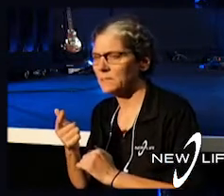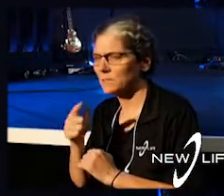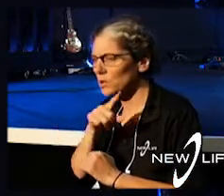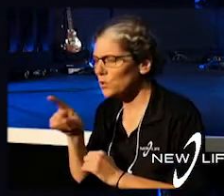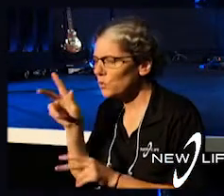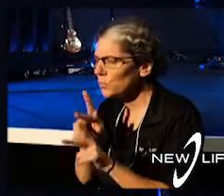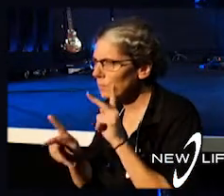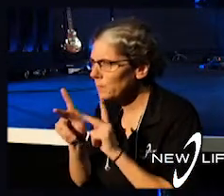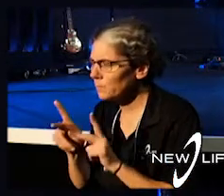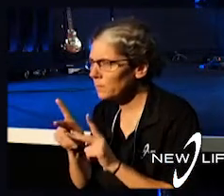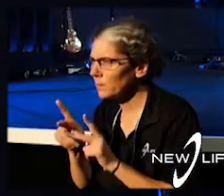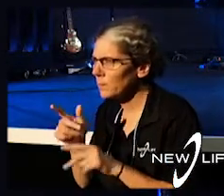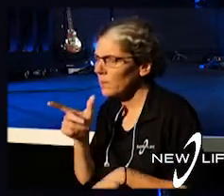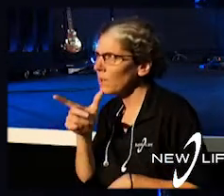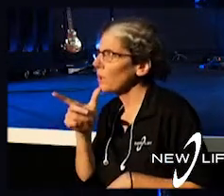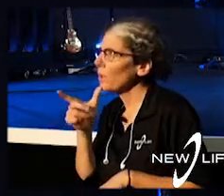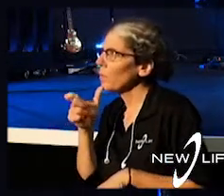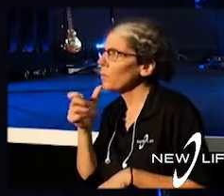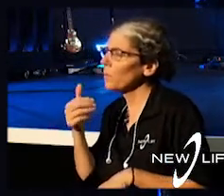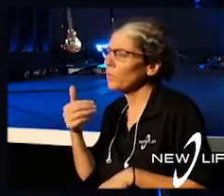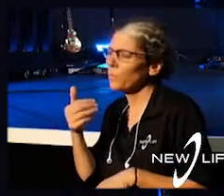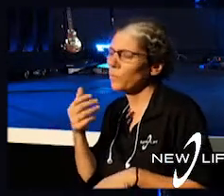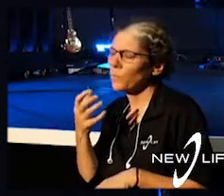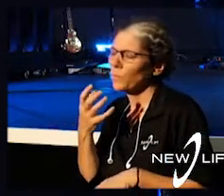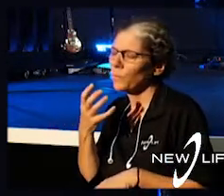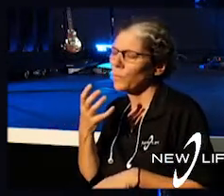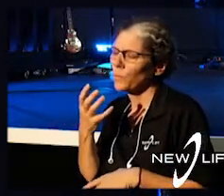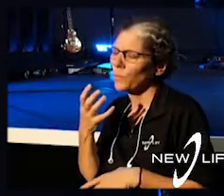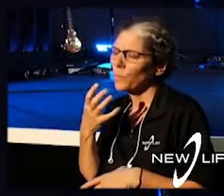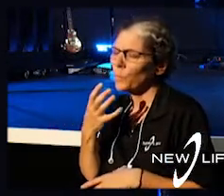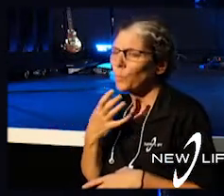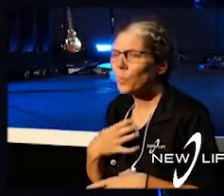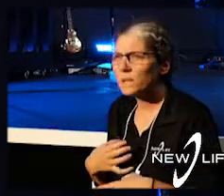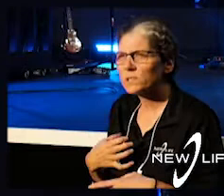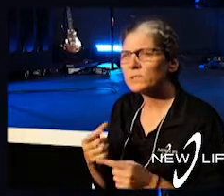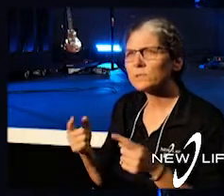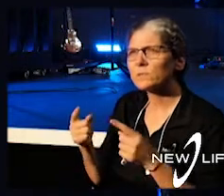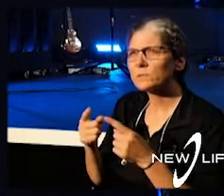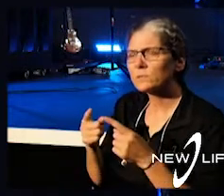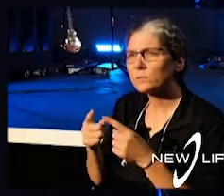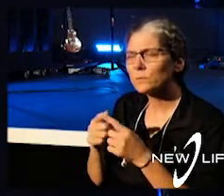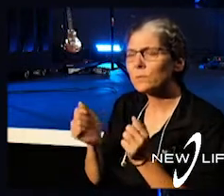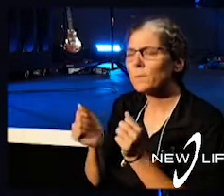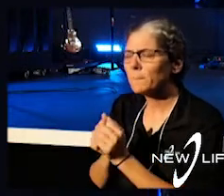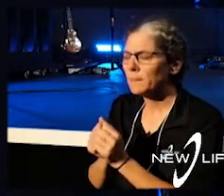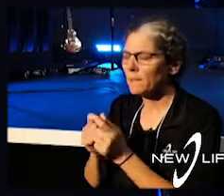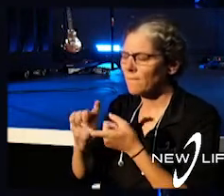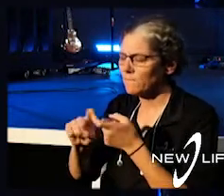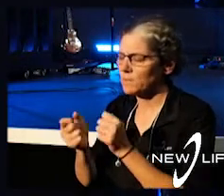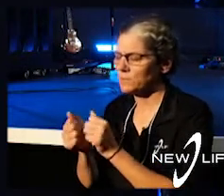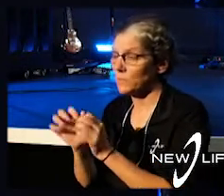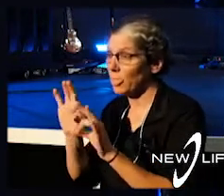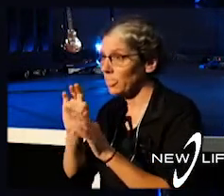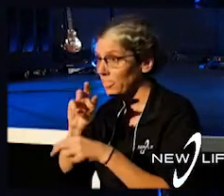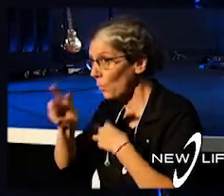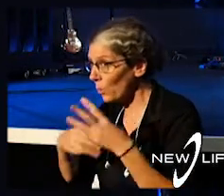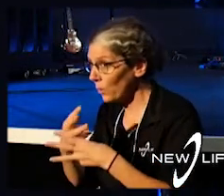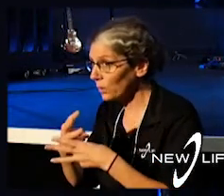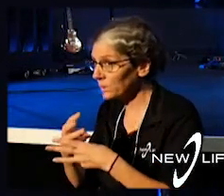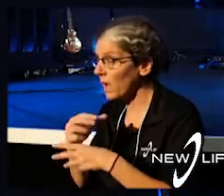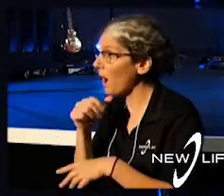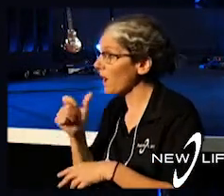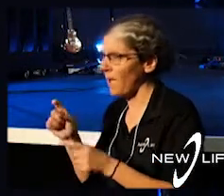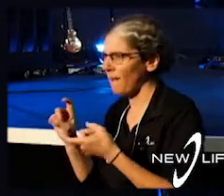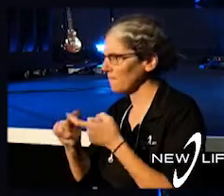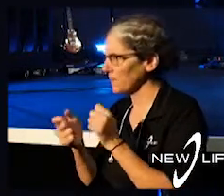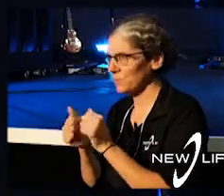God? Therefore, whoever wishes to be a friend of the world makes himself an enemy of God. Or do you